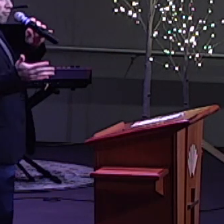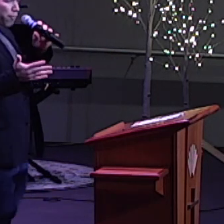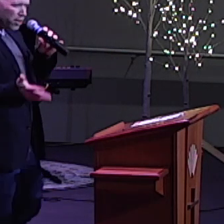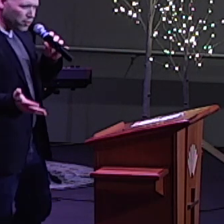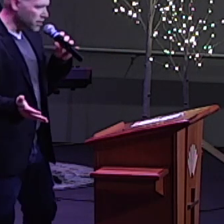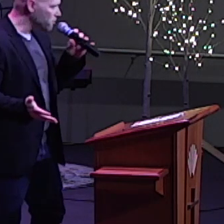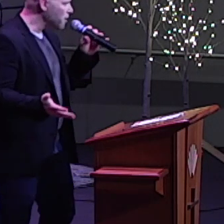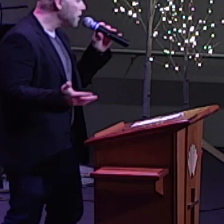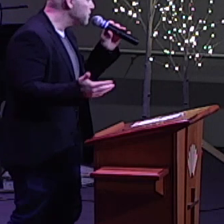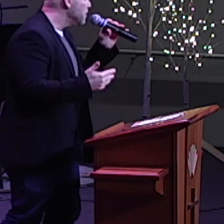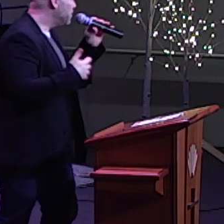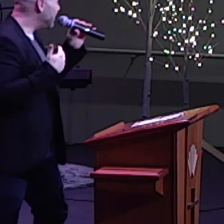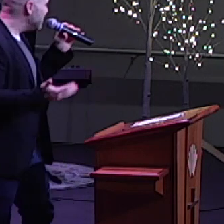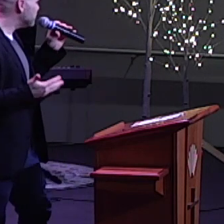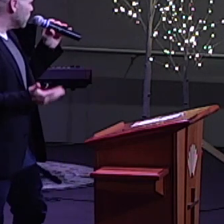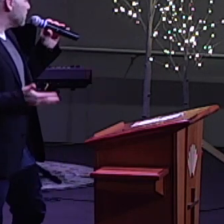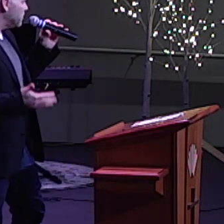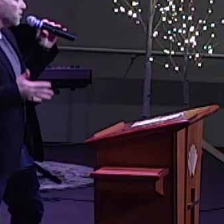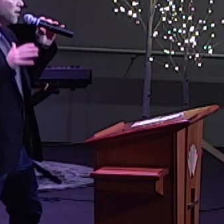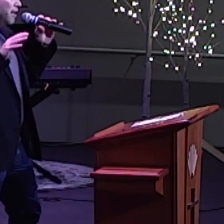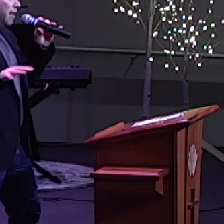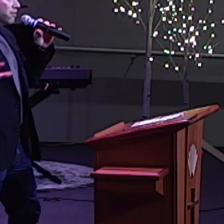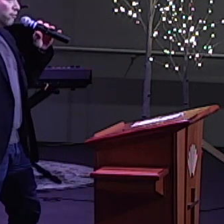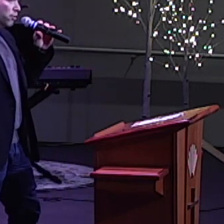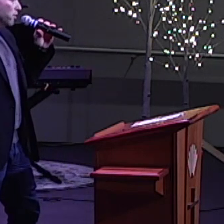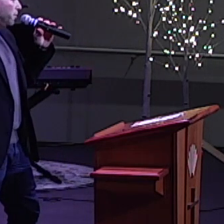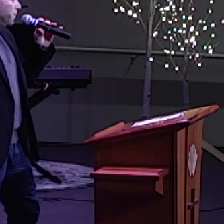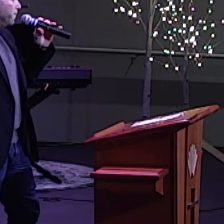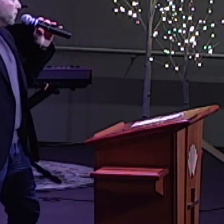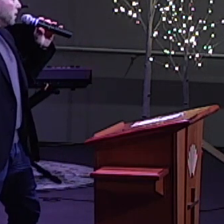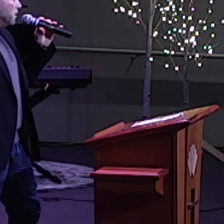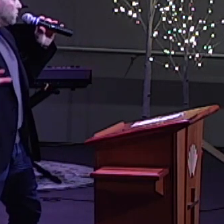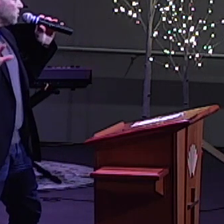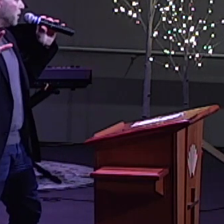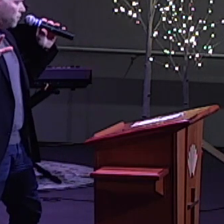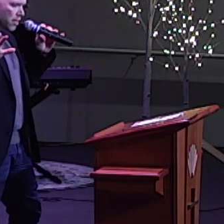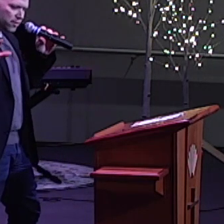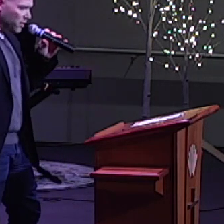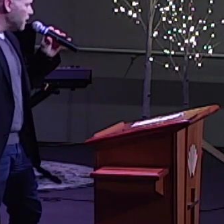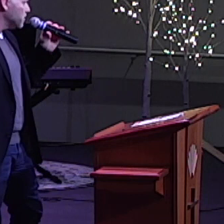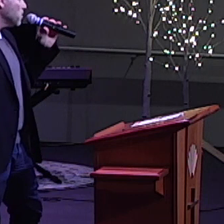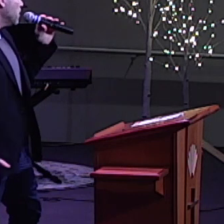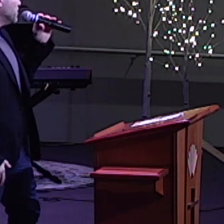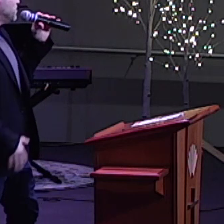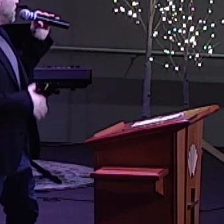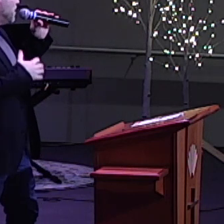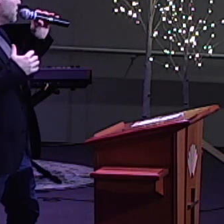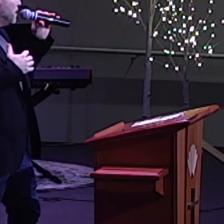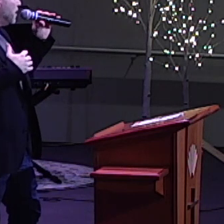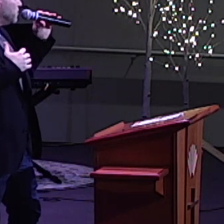want you to feel pressured into that, but it is for us here an act of worship. Just like singing